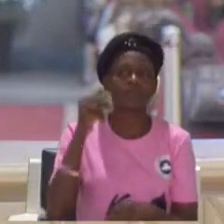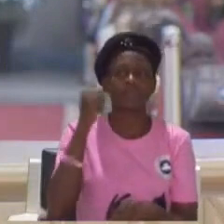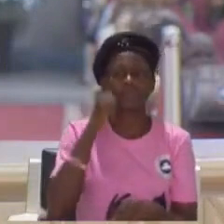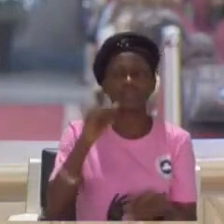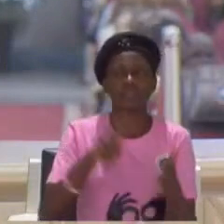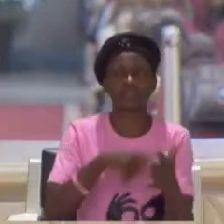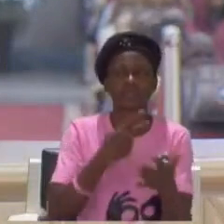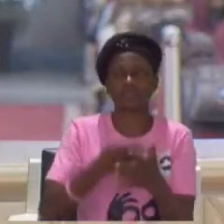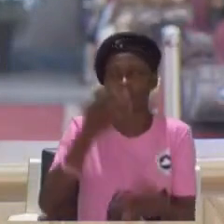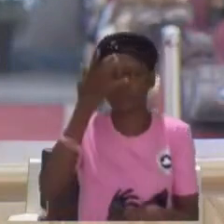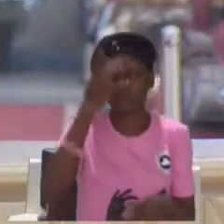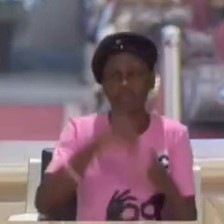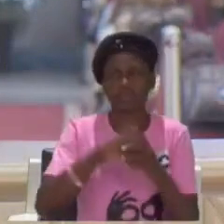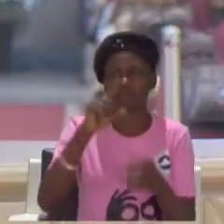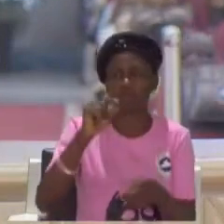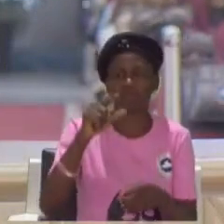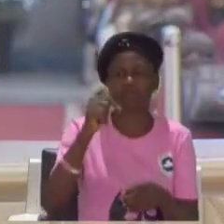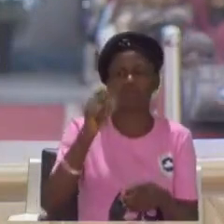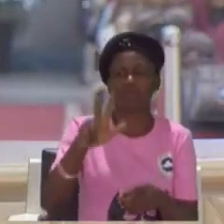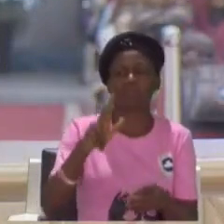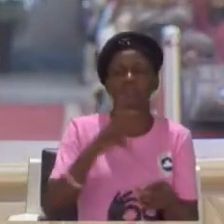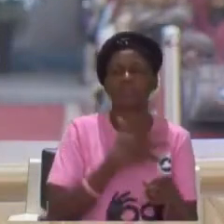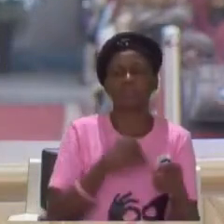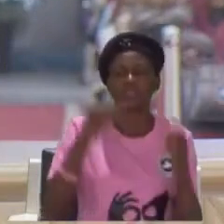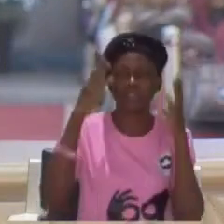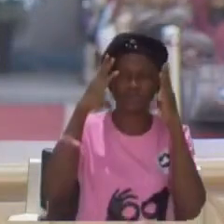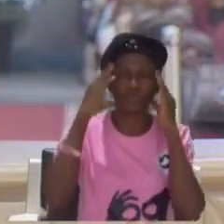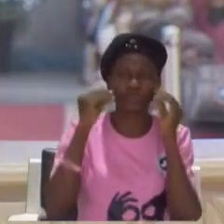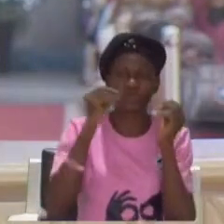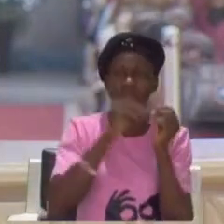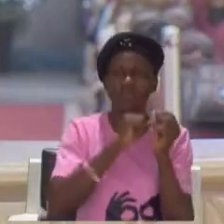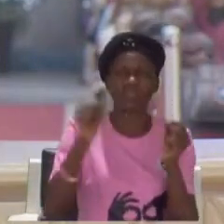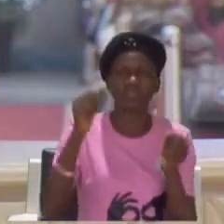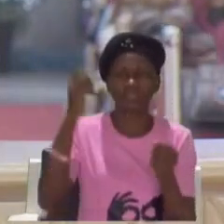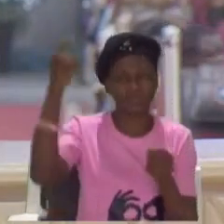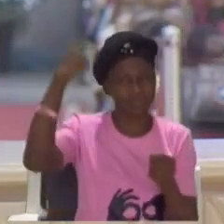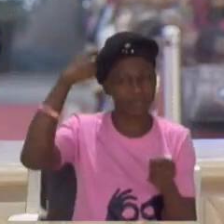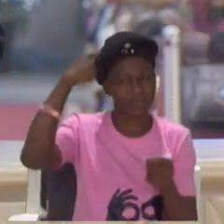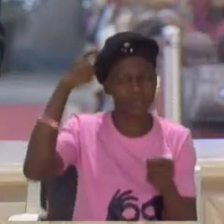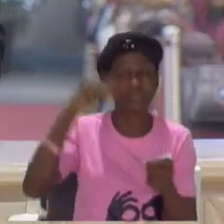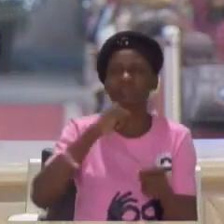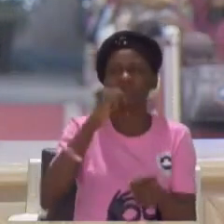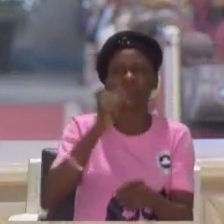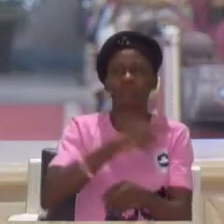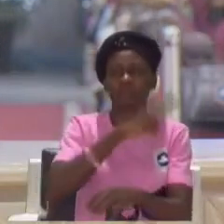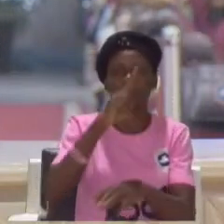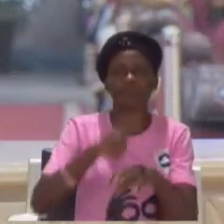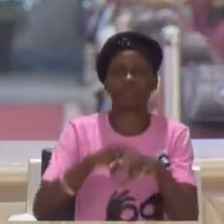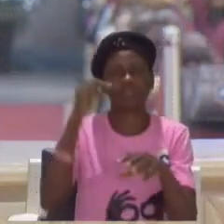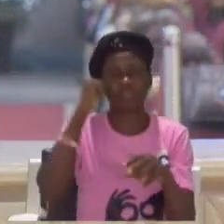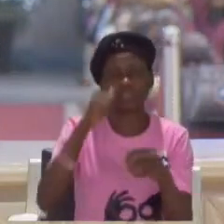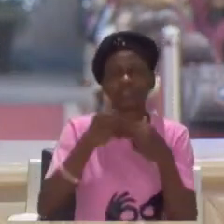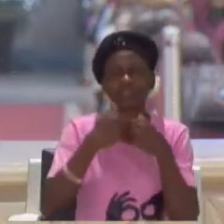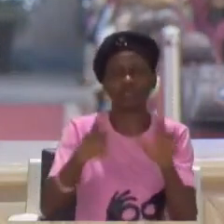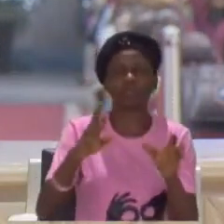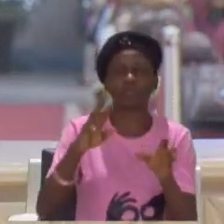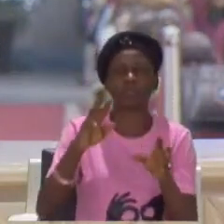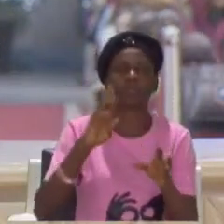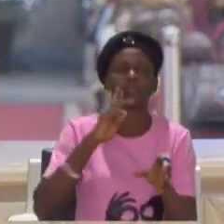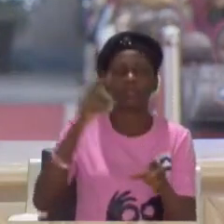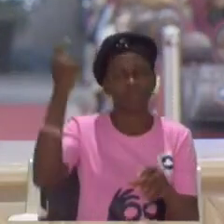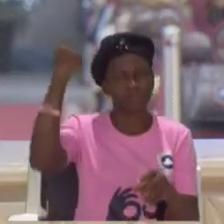sick in 2023 and experienced a mental disorder. She lost her memory